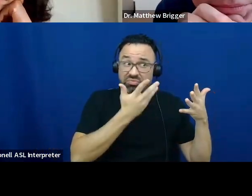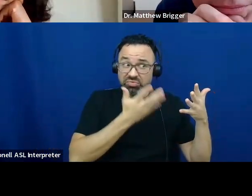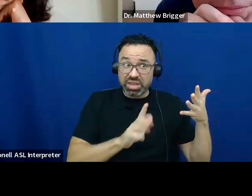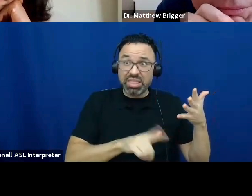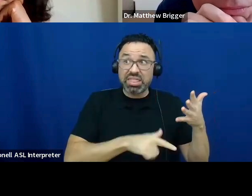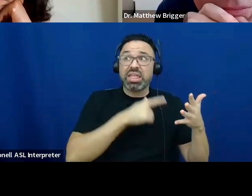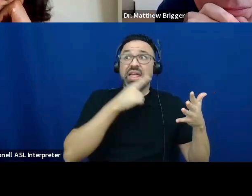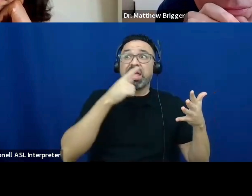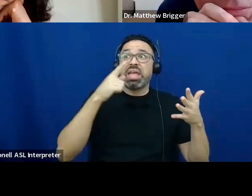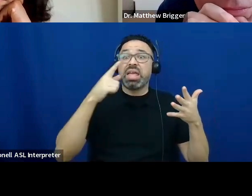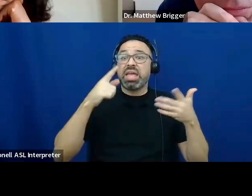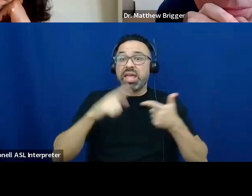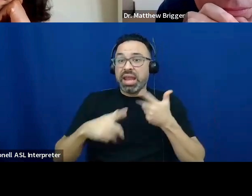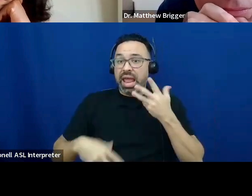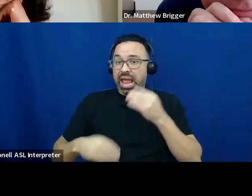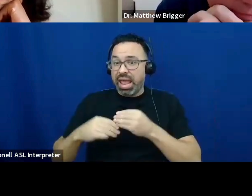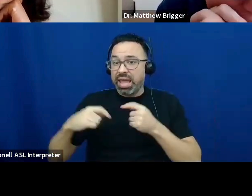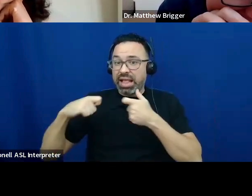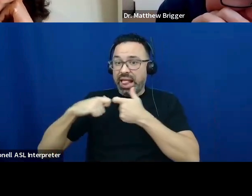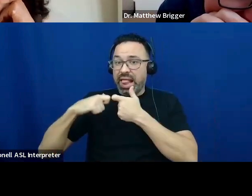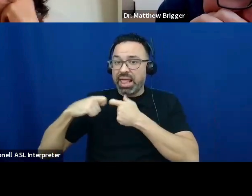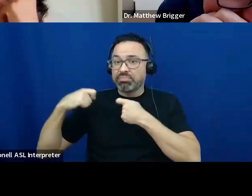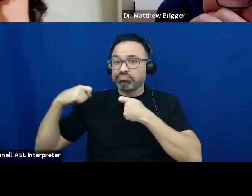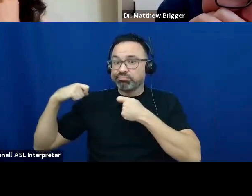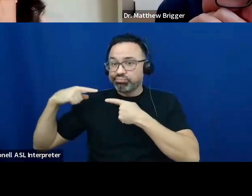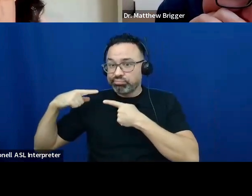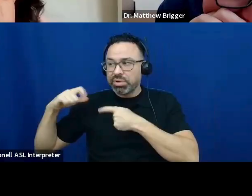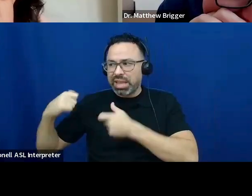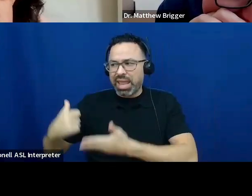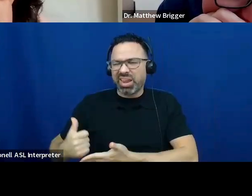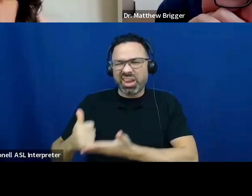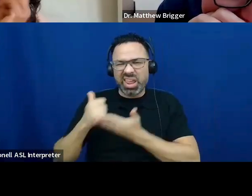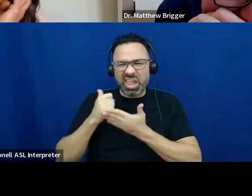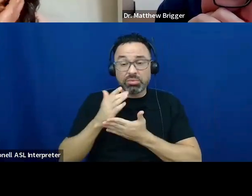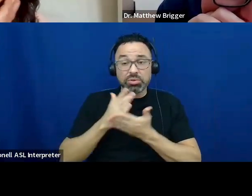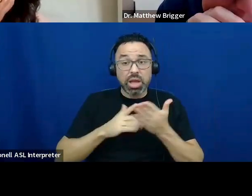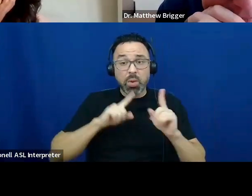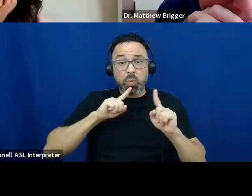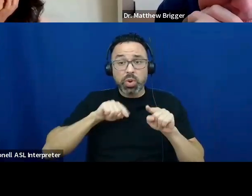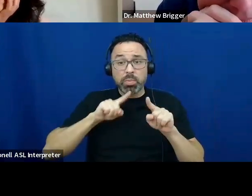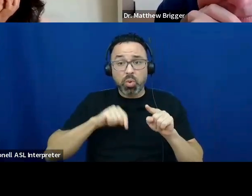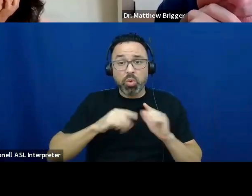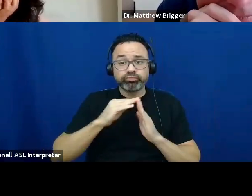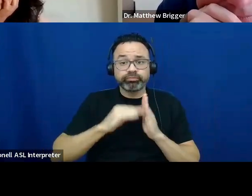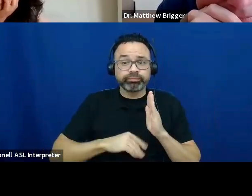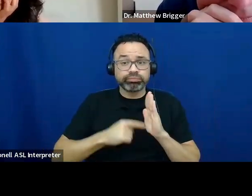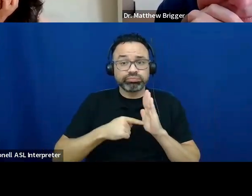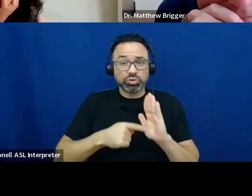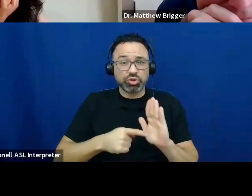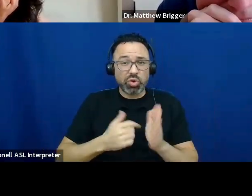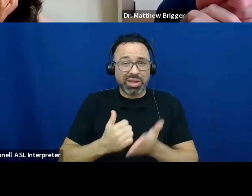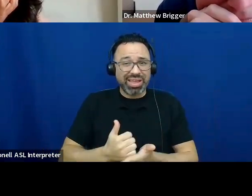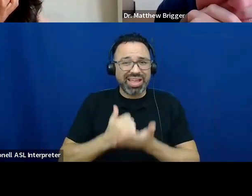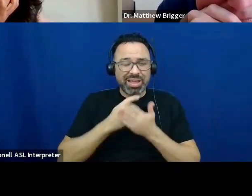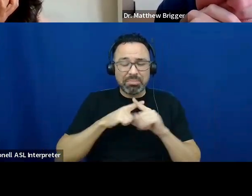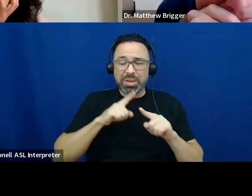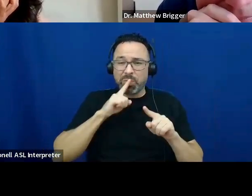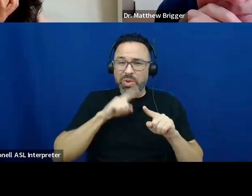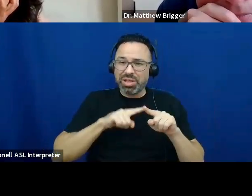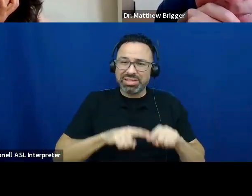those strategies can be helpful. There are reports of it being helpful, but it depends